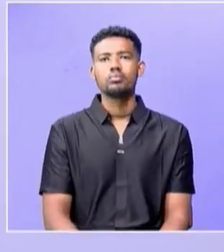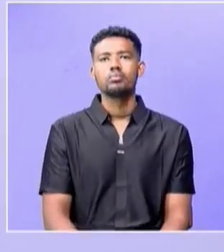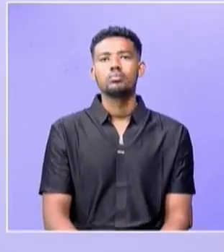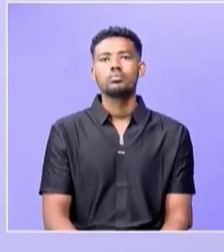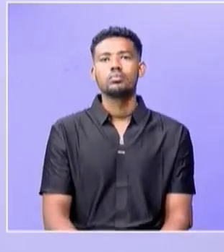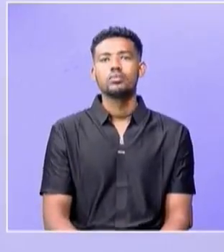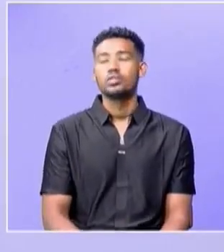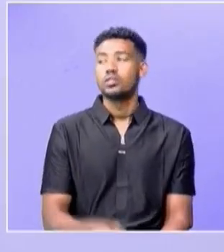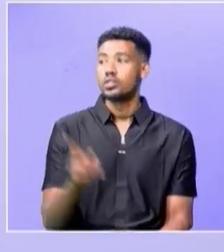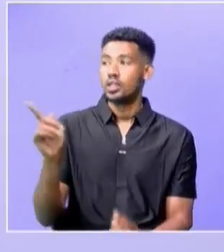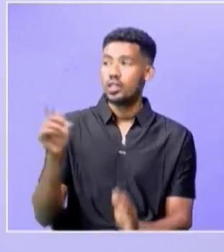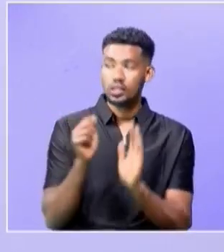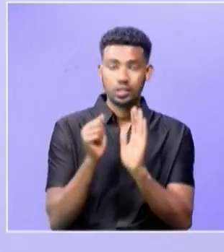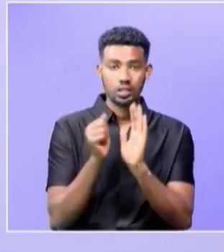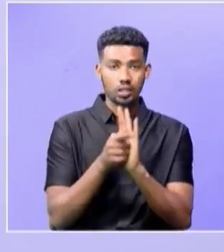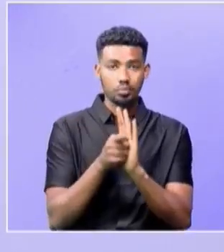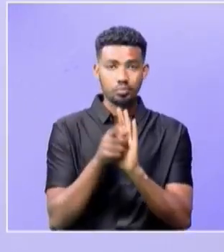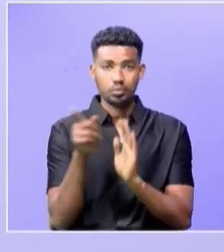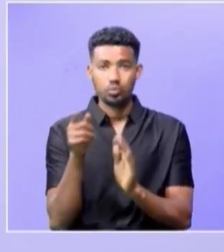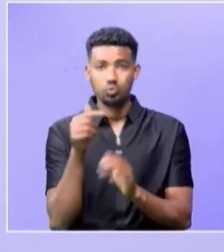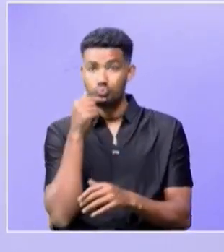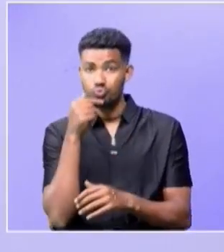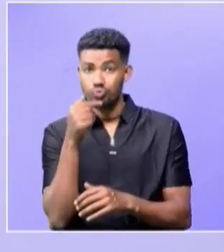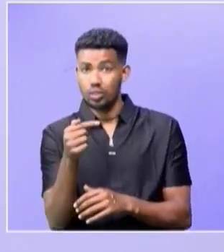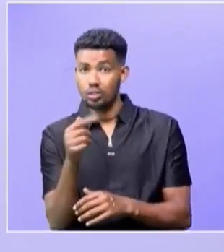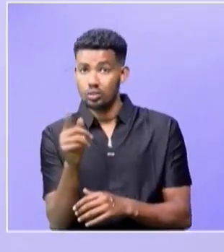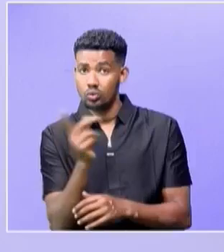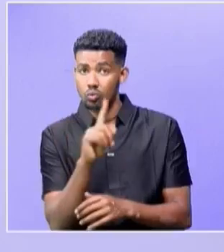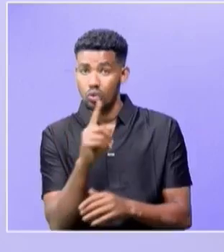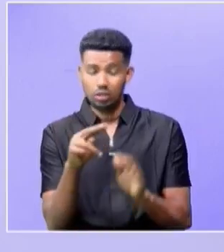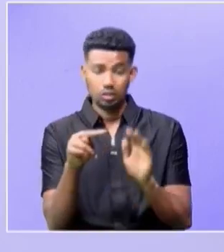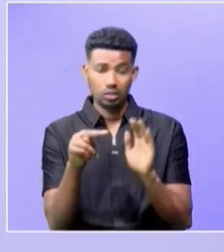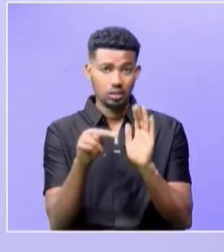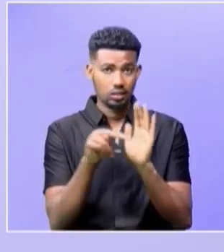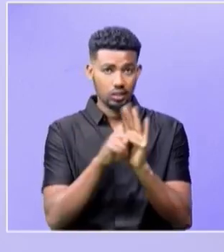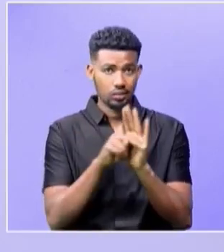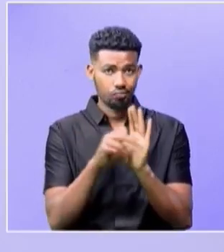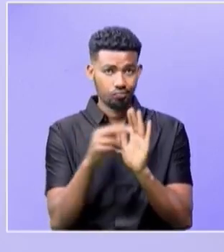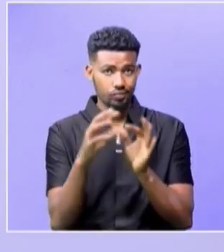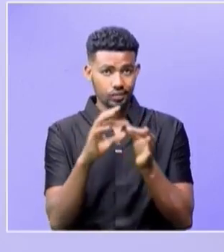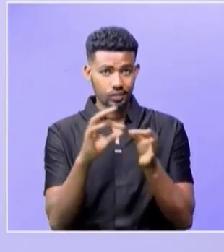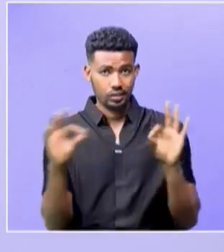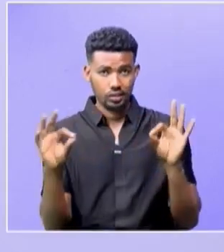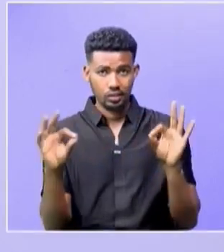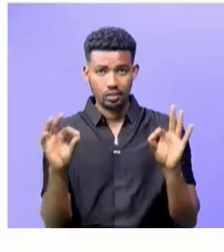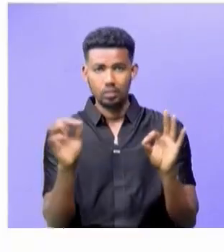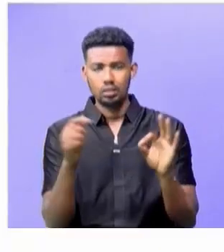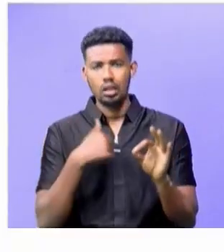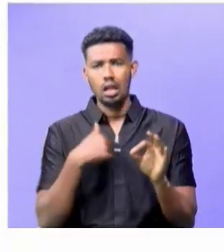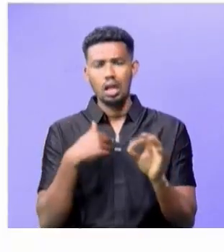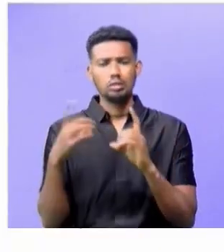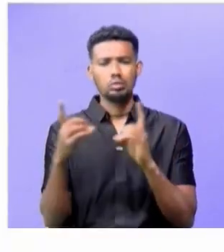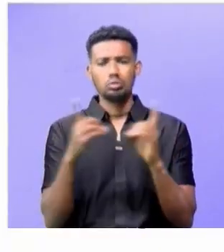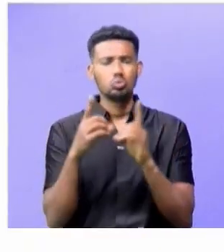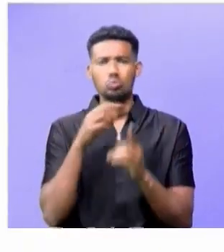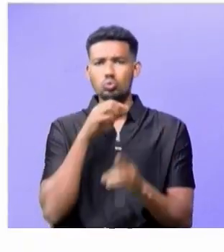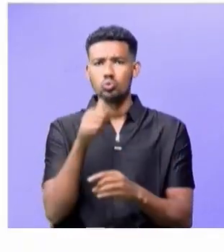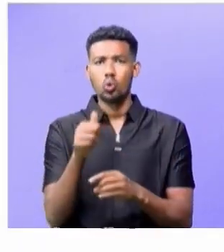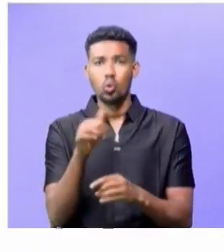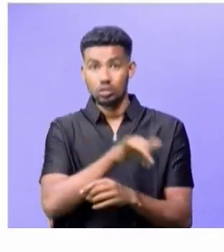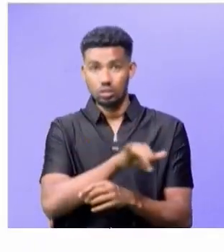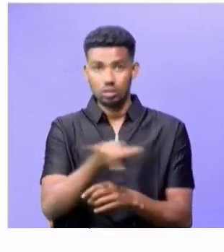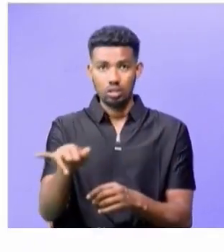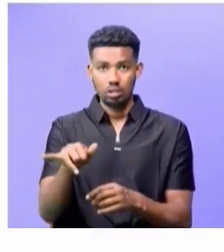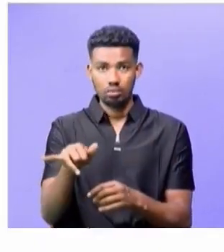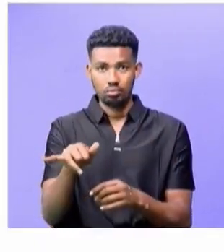Here is example. When you said there is a negative sentence, here is I don't, because